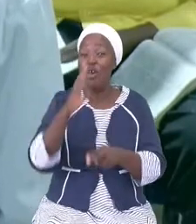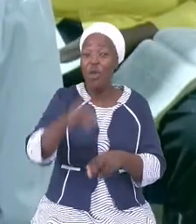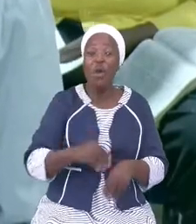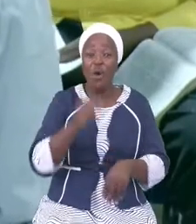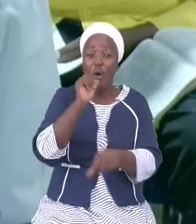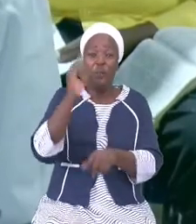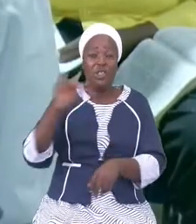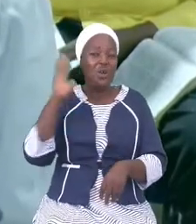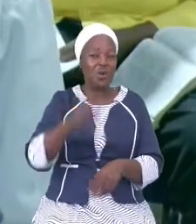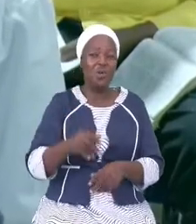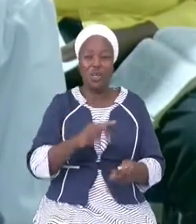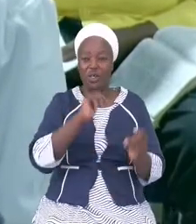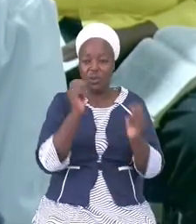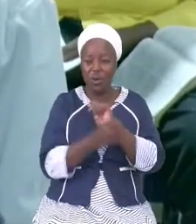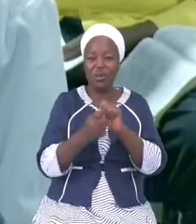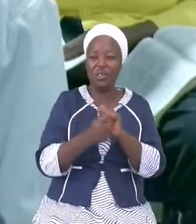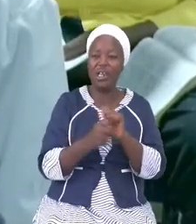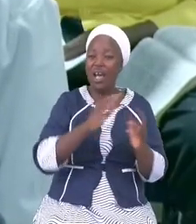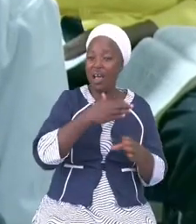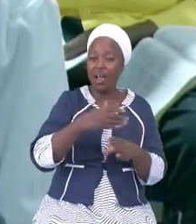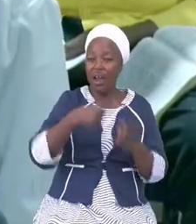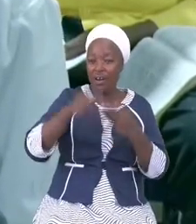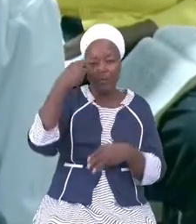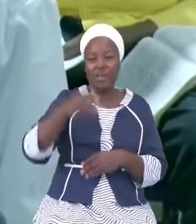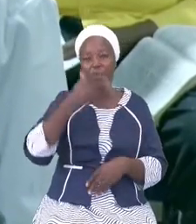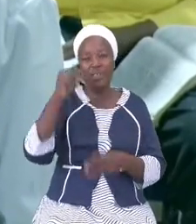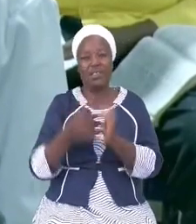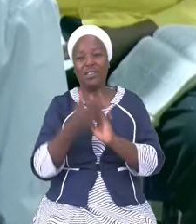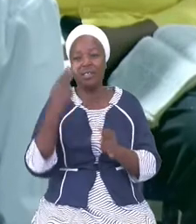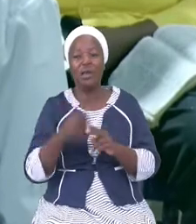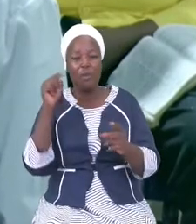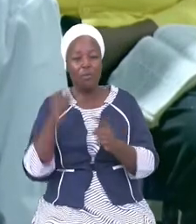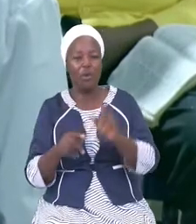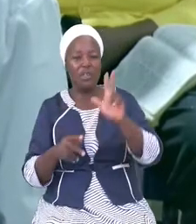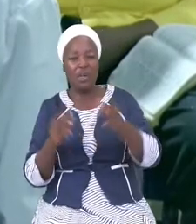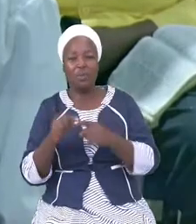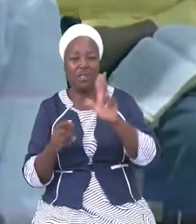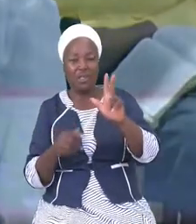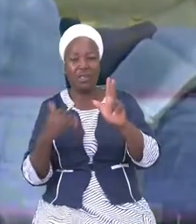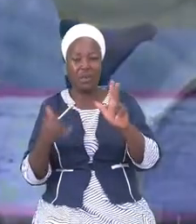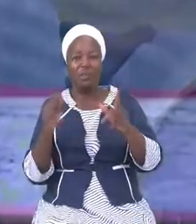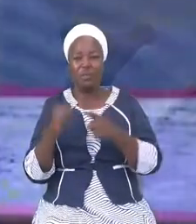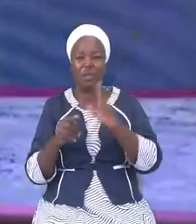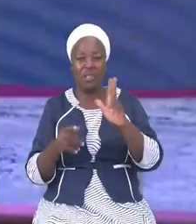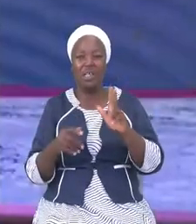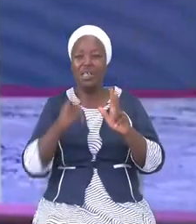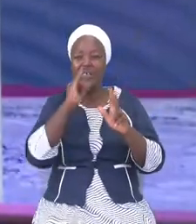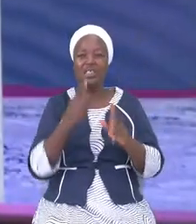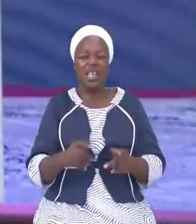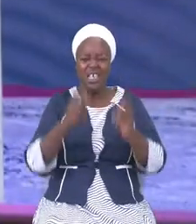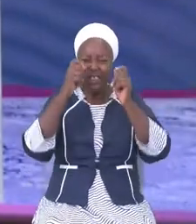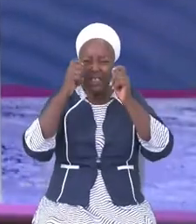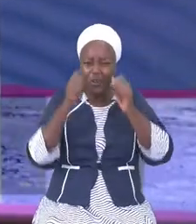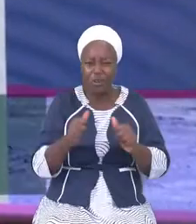will turn around for the better. We're coming to point number three now. Point number three is the